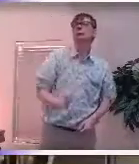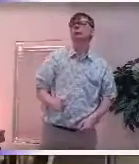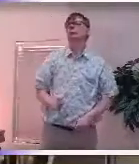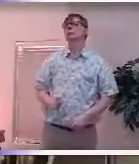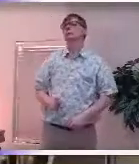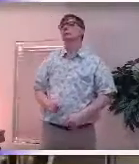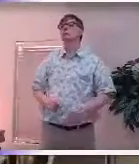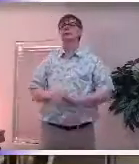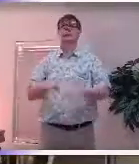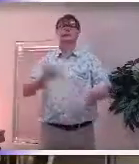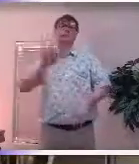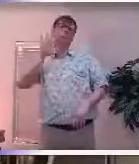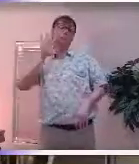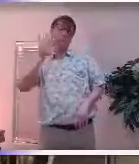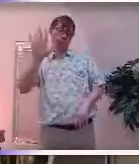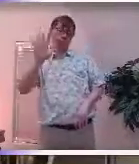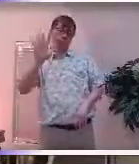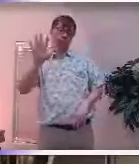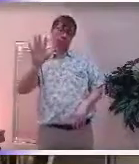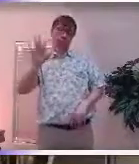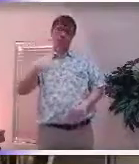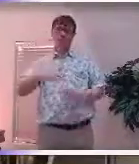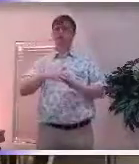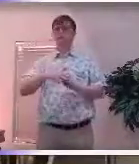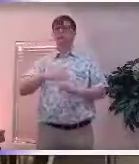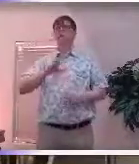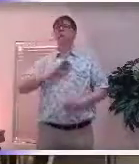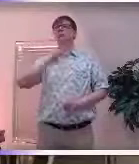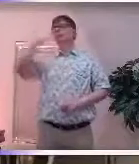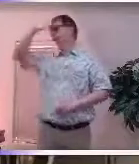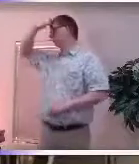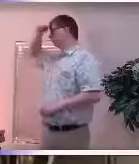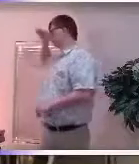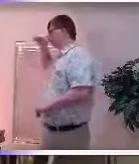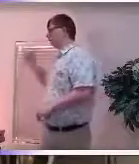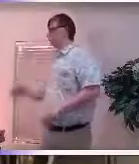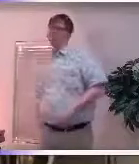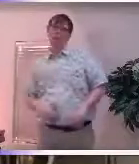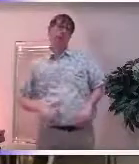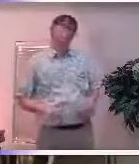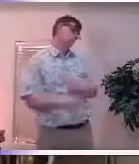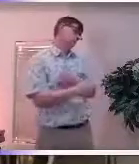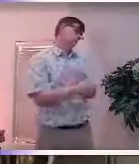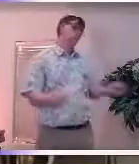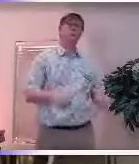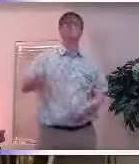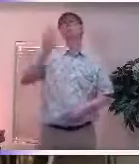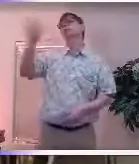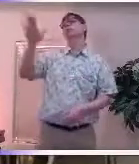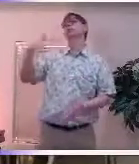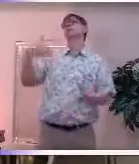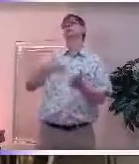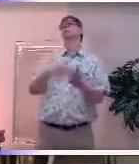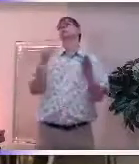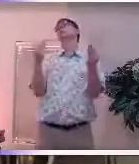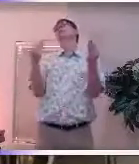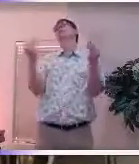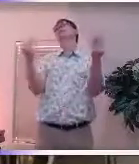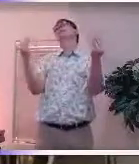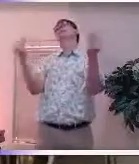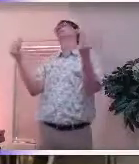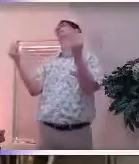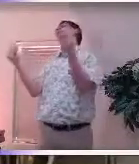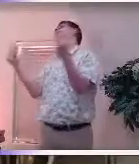say 5%, is what we can see. So let's just say we can see 5% of matter. We can